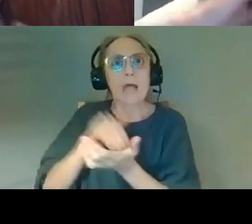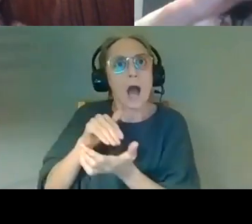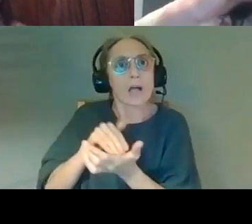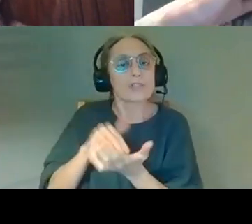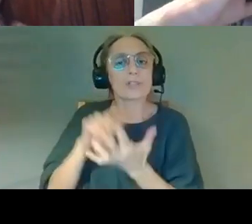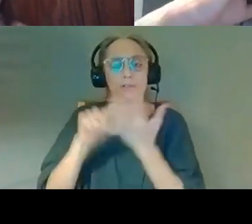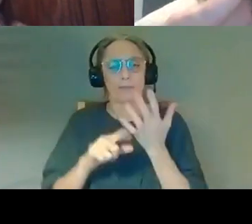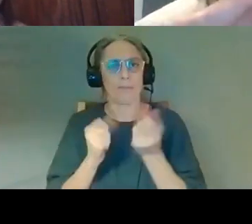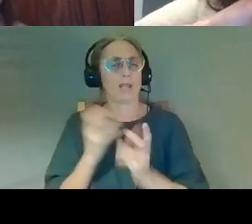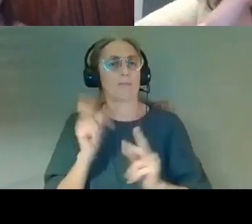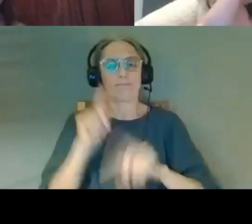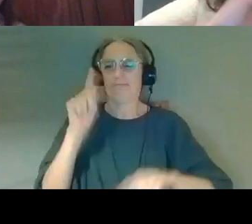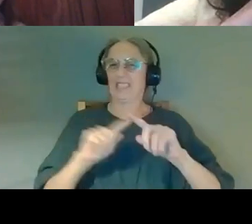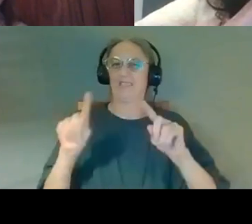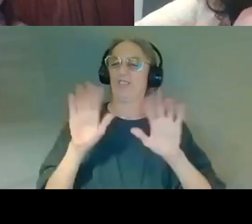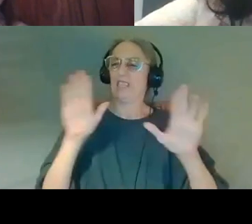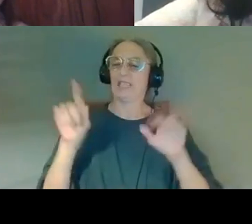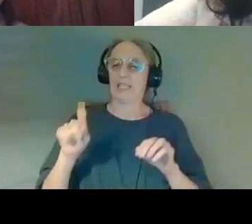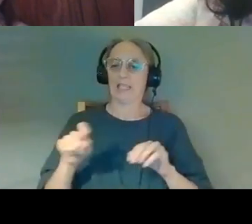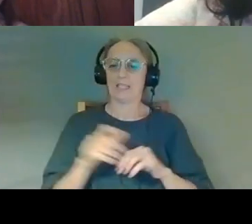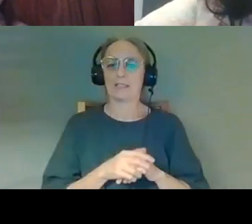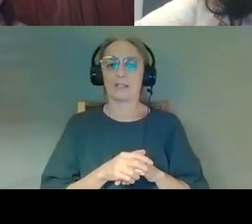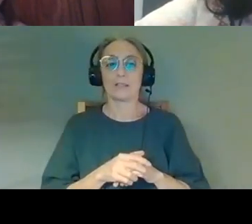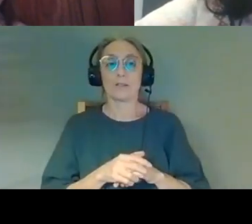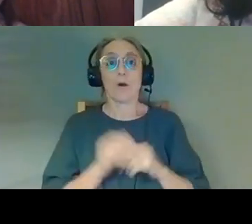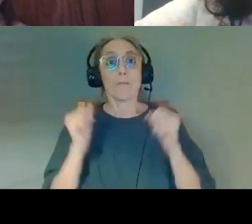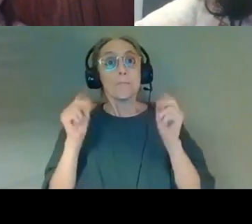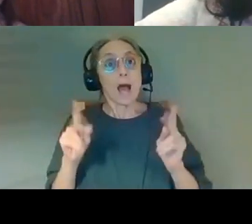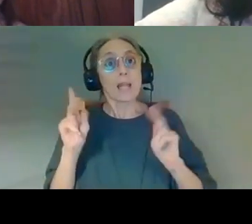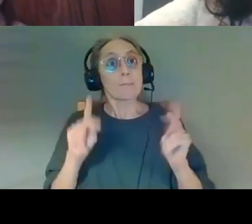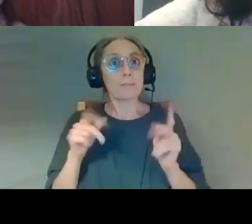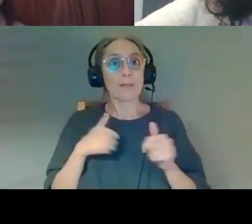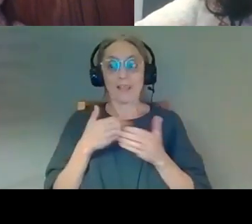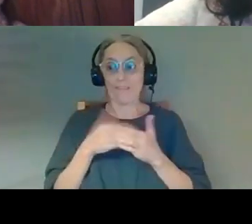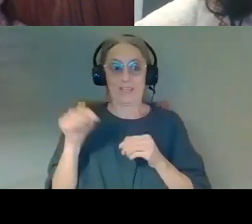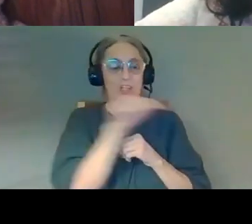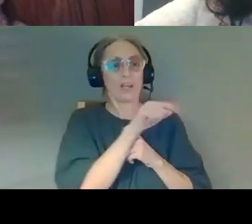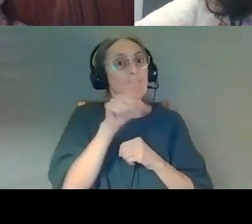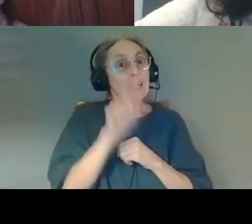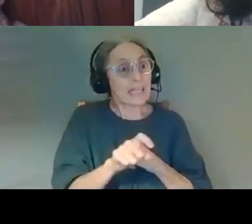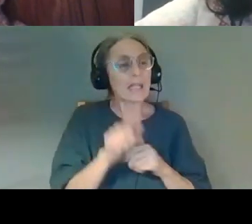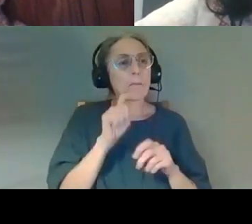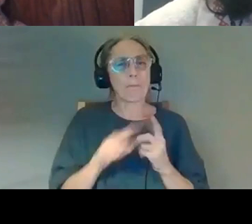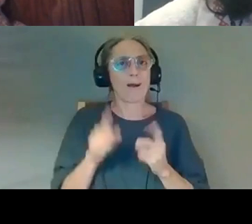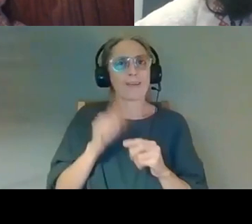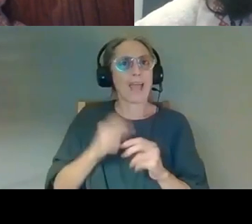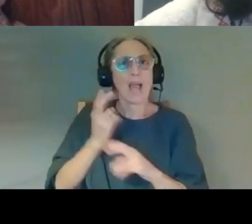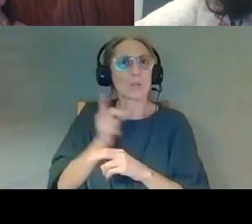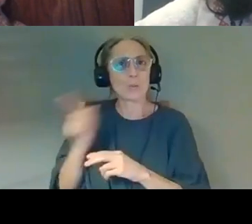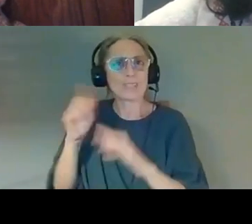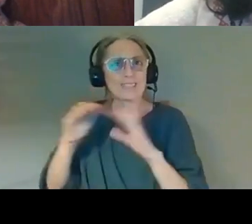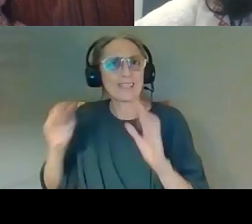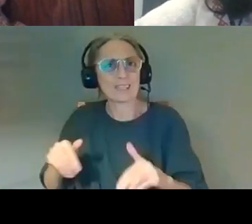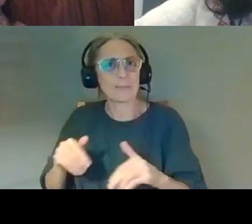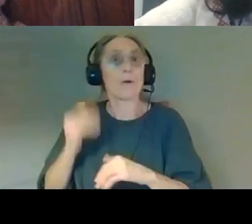A lot of our neighbors are the ones that need it the most and don't have access, because we are driven by profit on a lot of levels. So